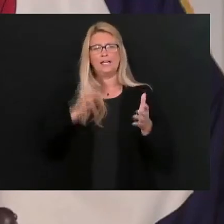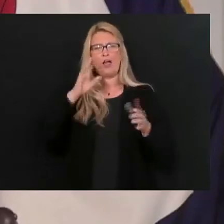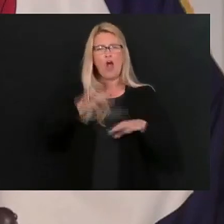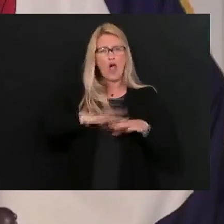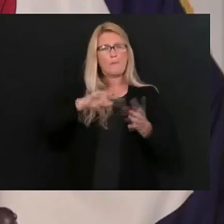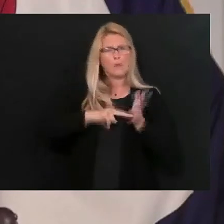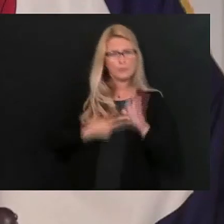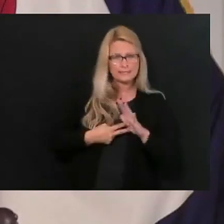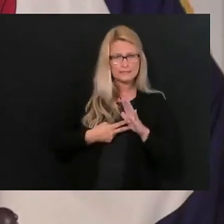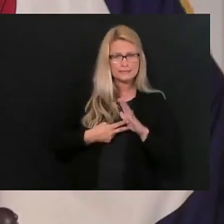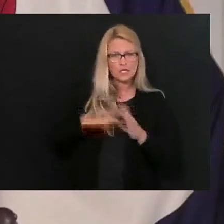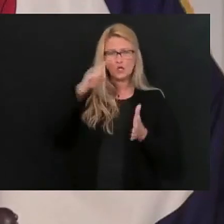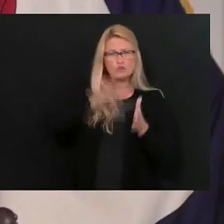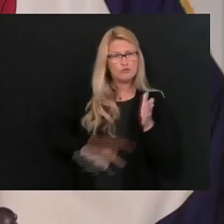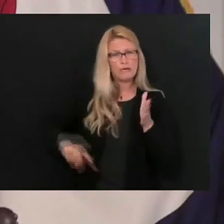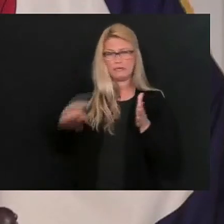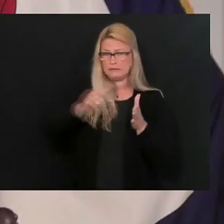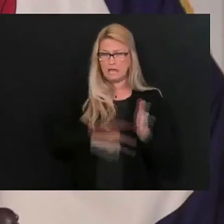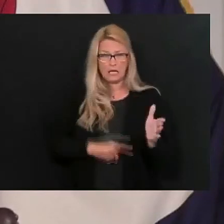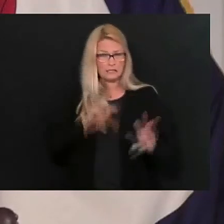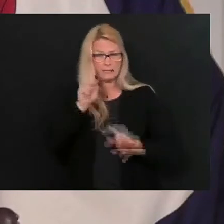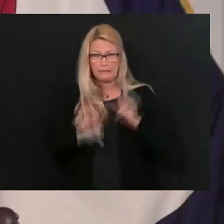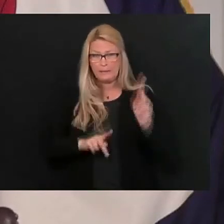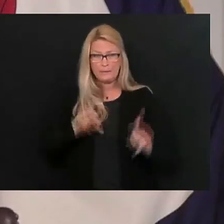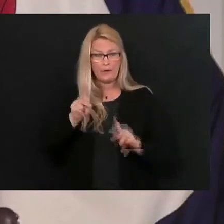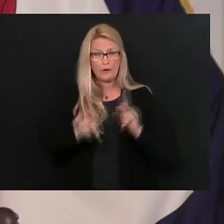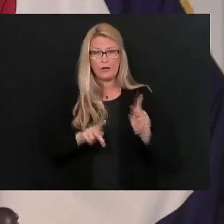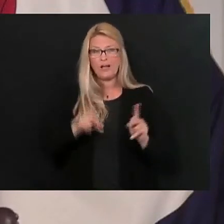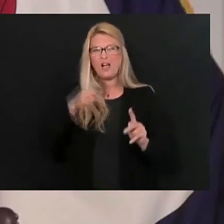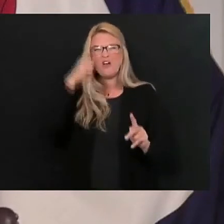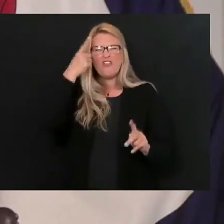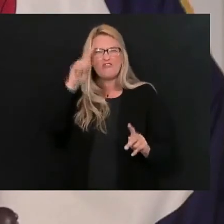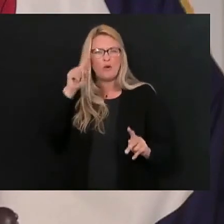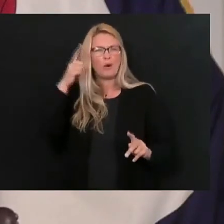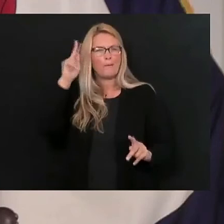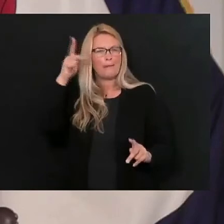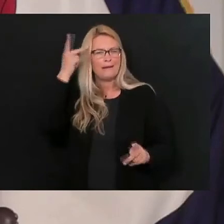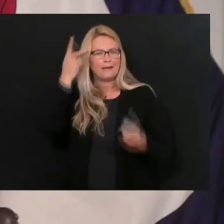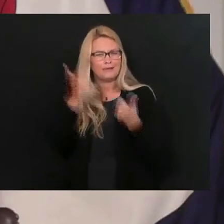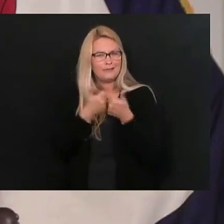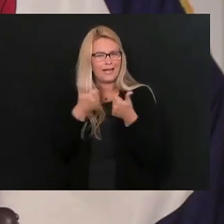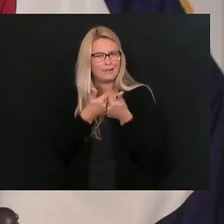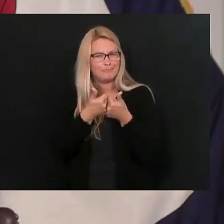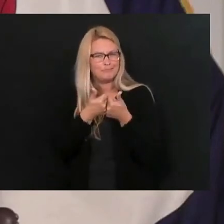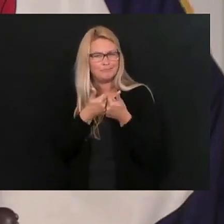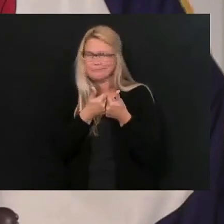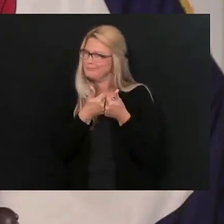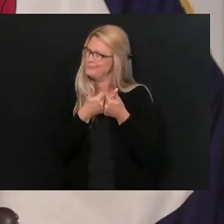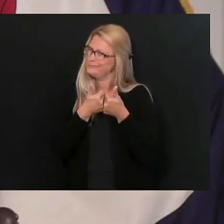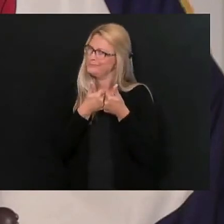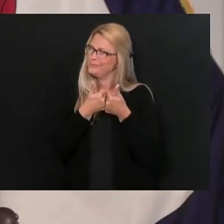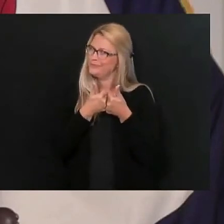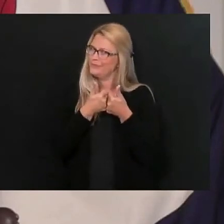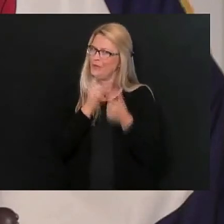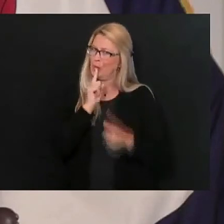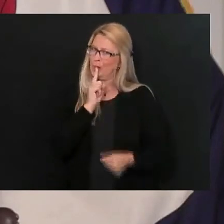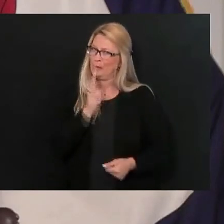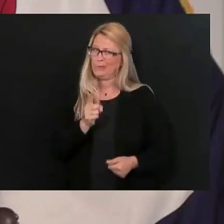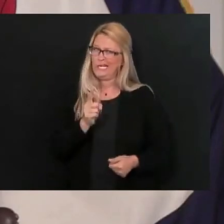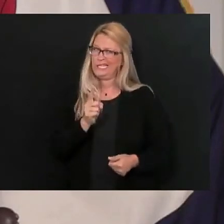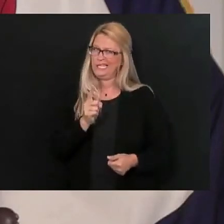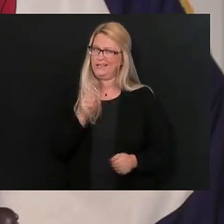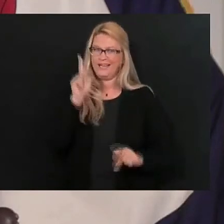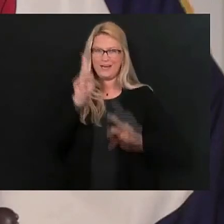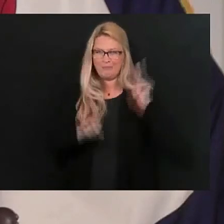purposely from the standpoint of some political gain. I mean, for God's sakes, people